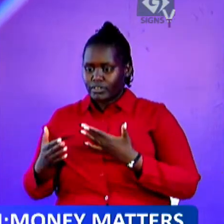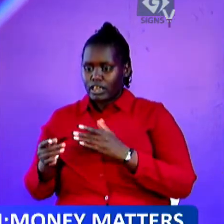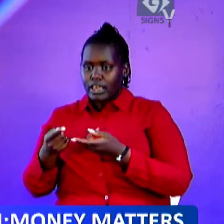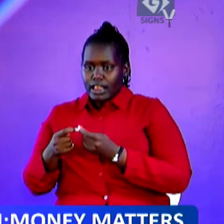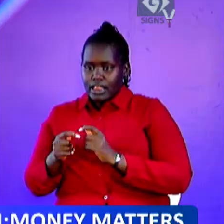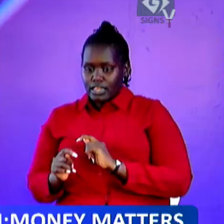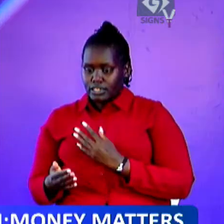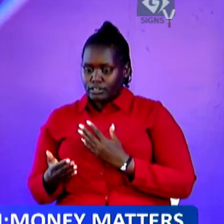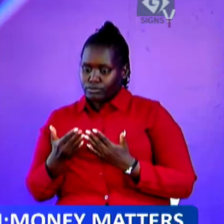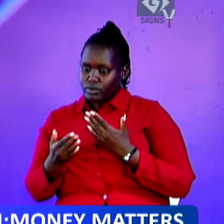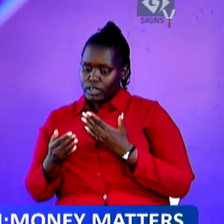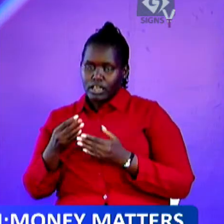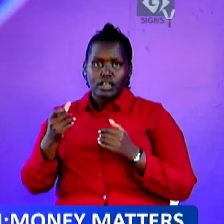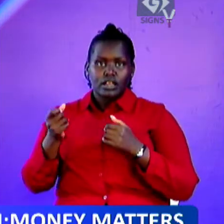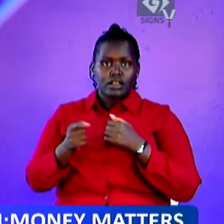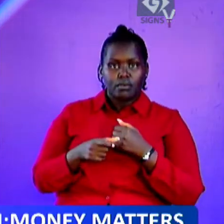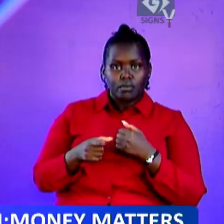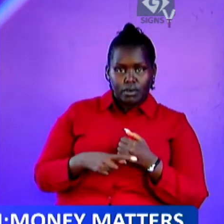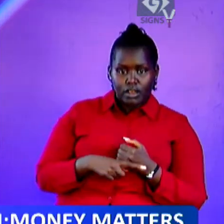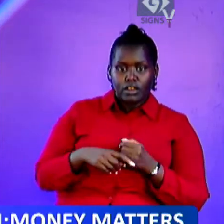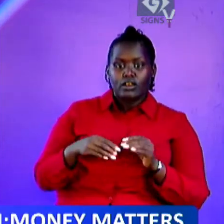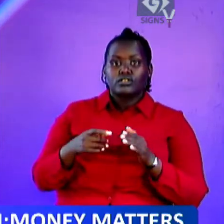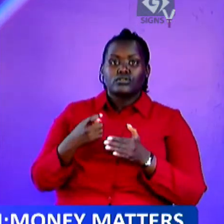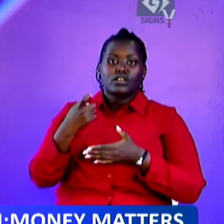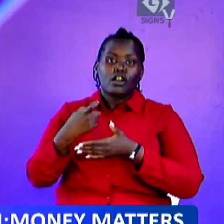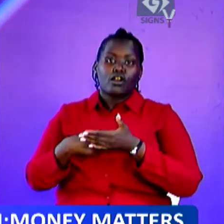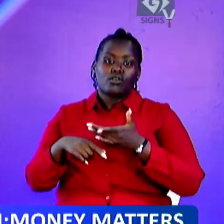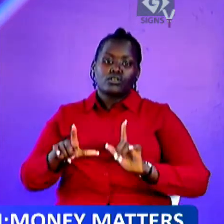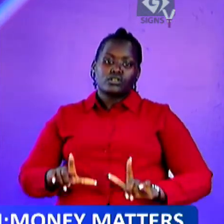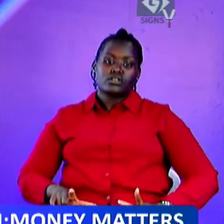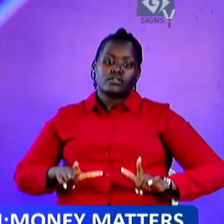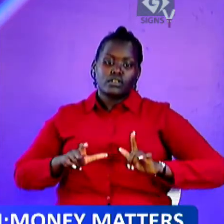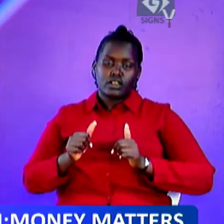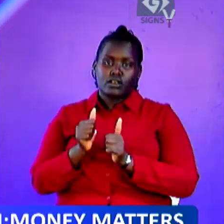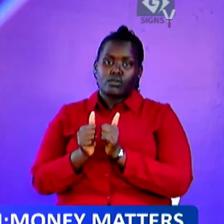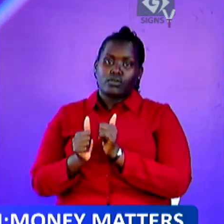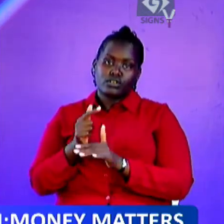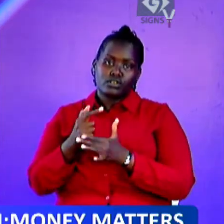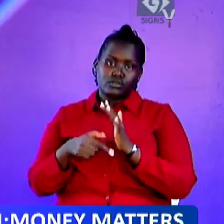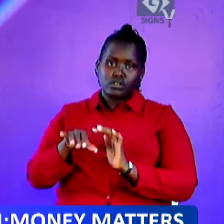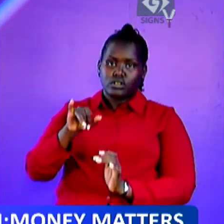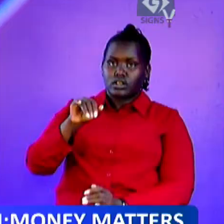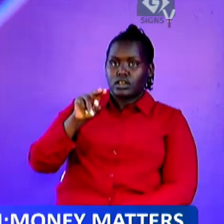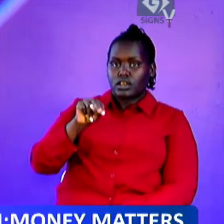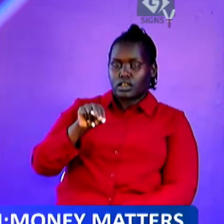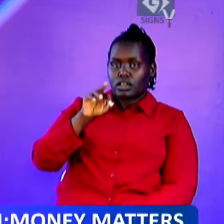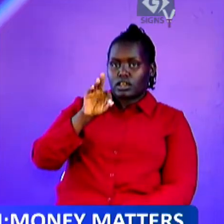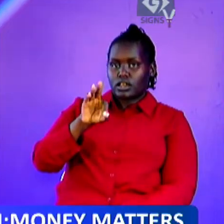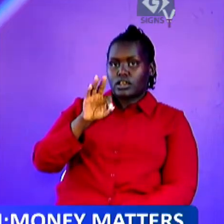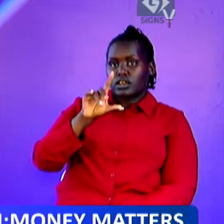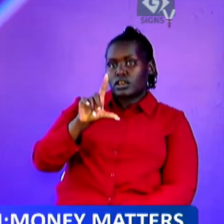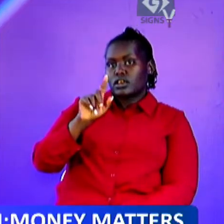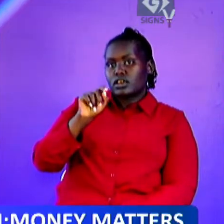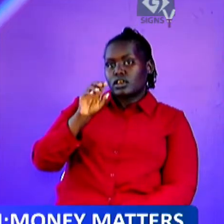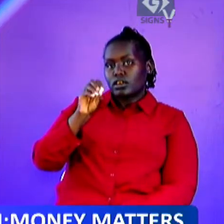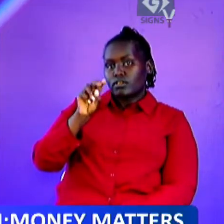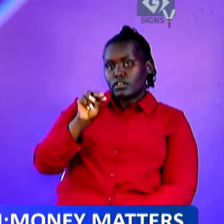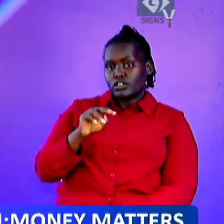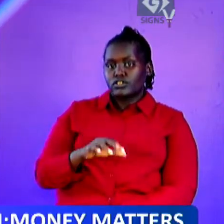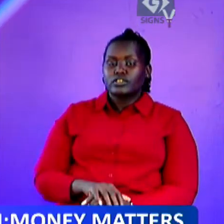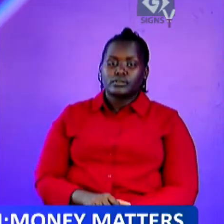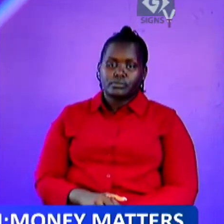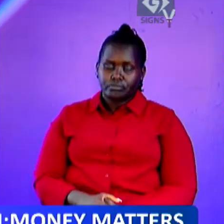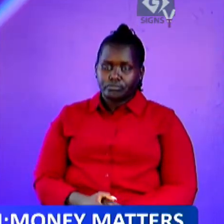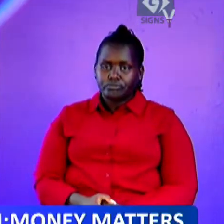adjust the salary to the cost of living, which is inflation. Yeah. So the rise in the cost of living, which is